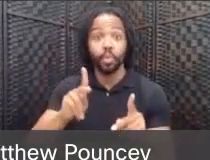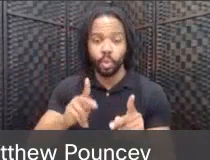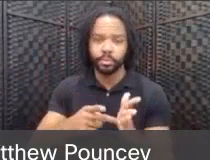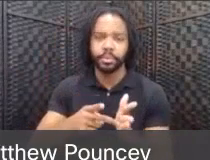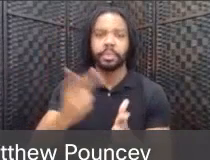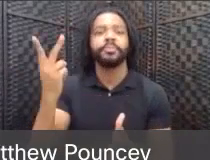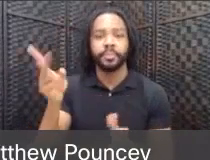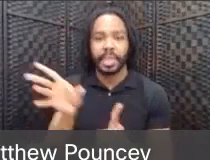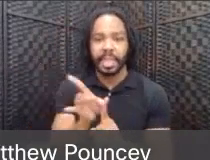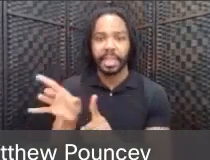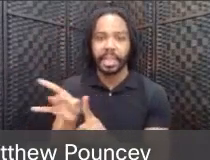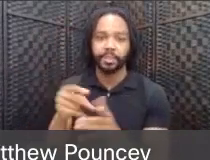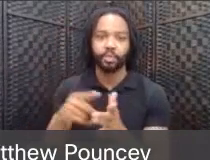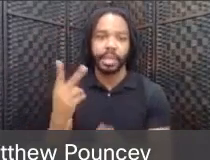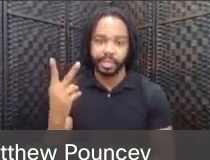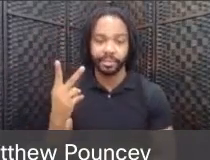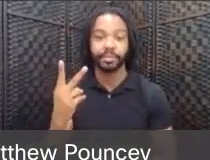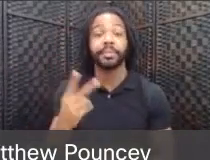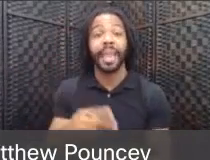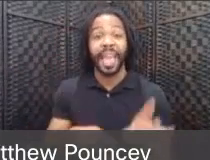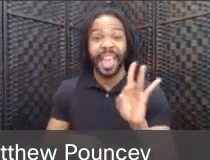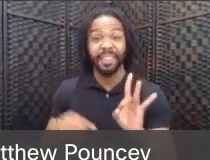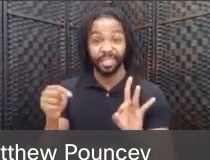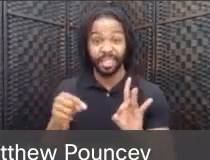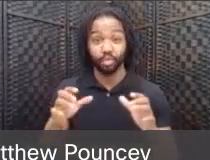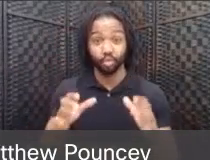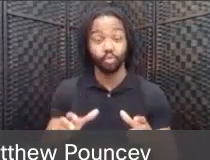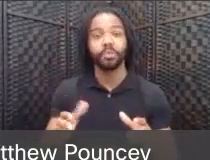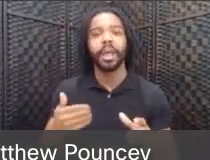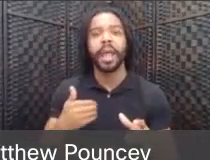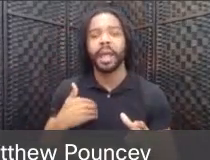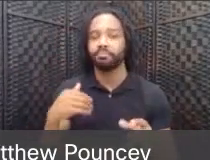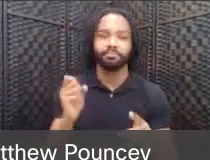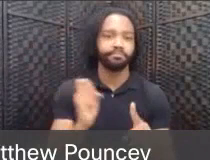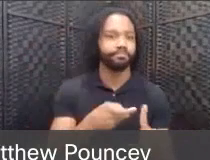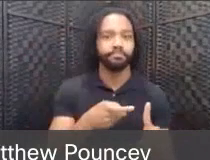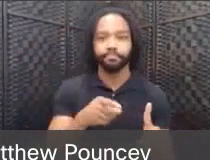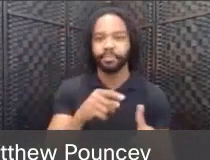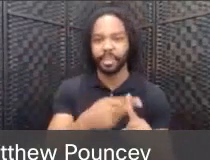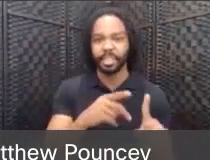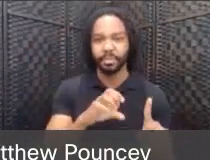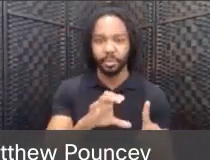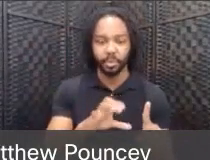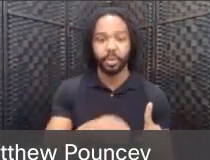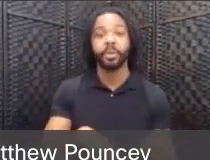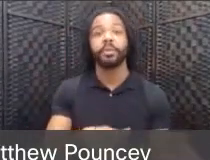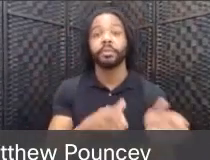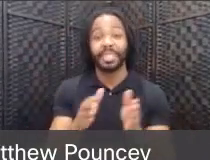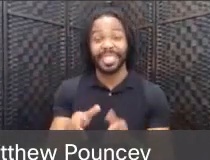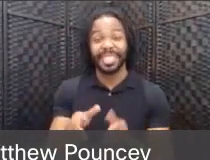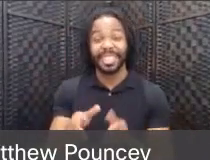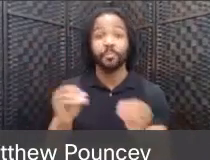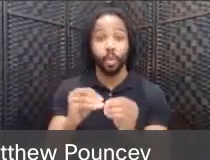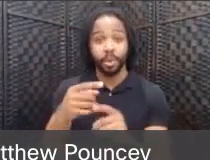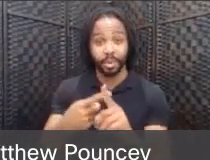8 of these had their second diagnosis in December 2021, and 8 had a second diagnosis in January